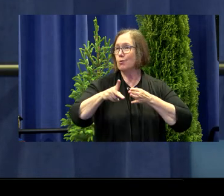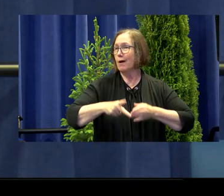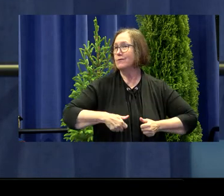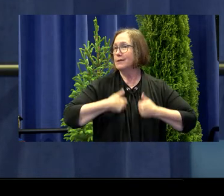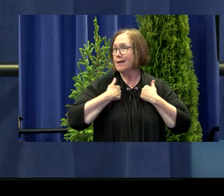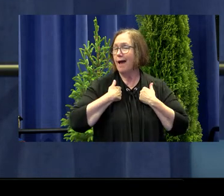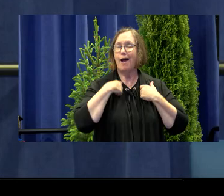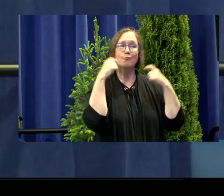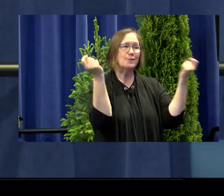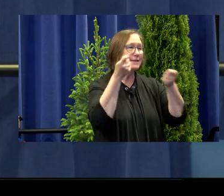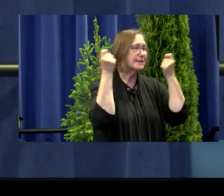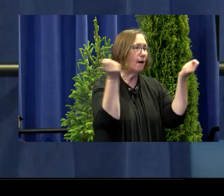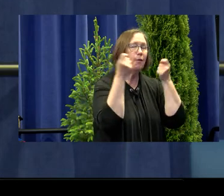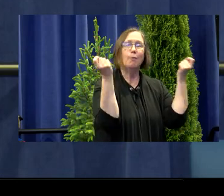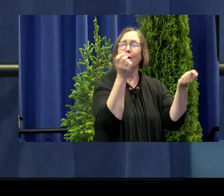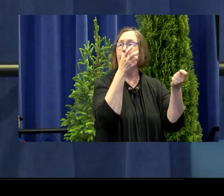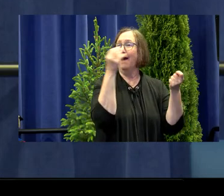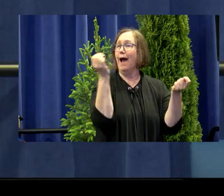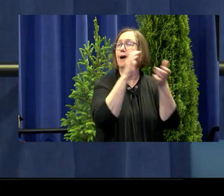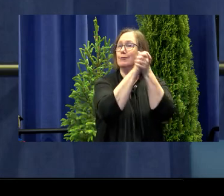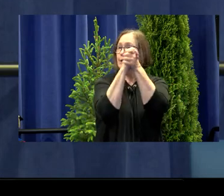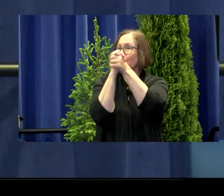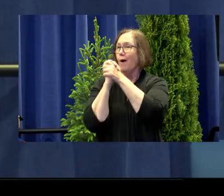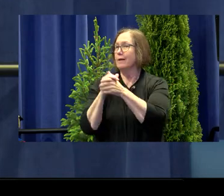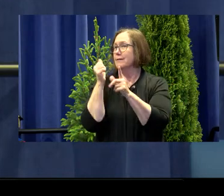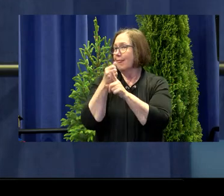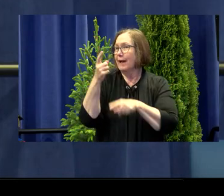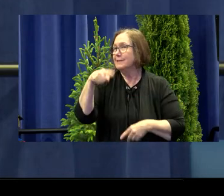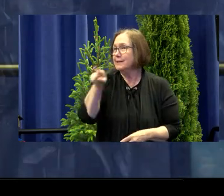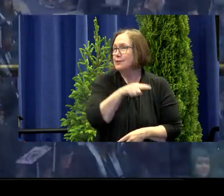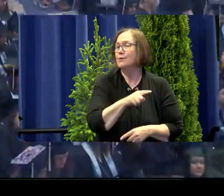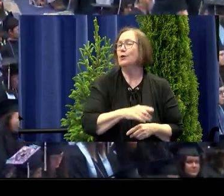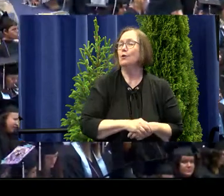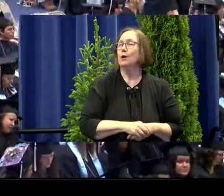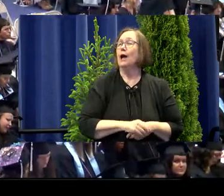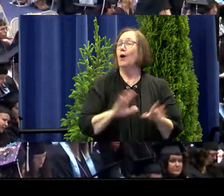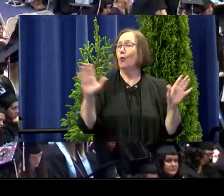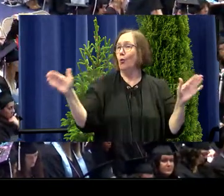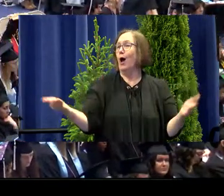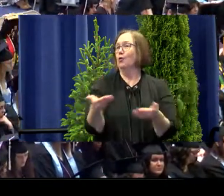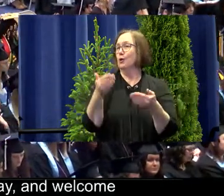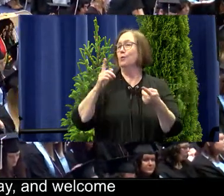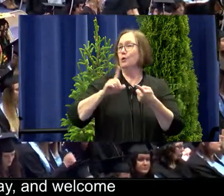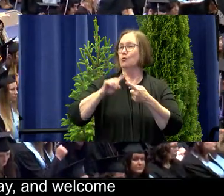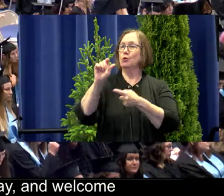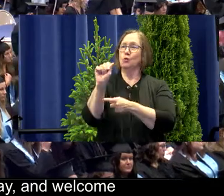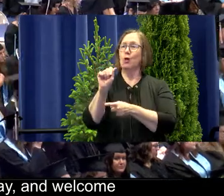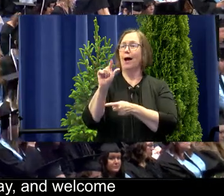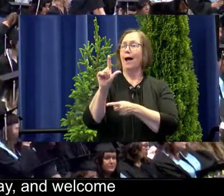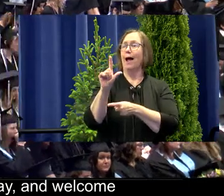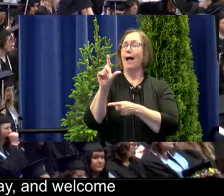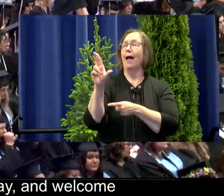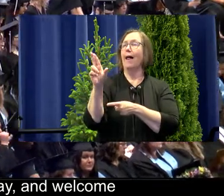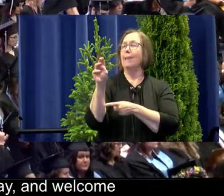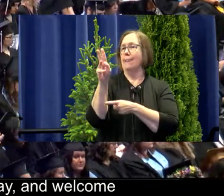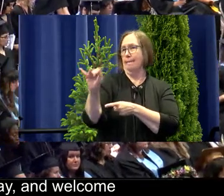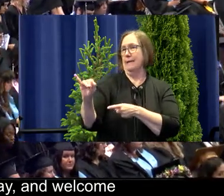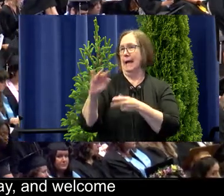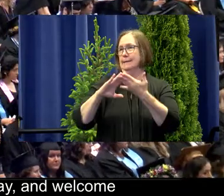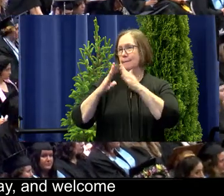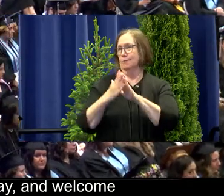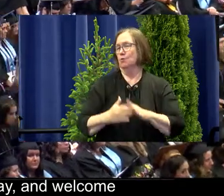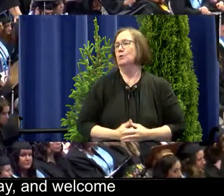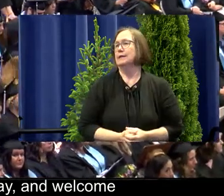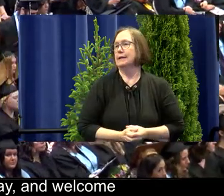celebrate and congratulate each of you today and welcome you as an alum of Western Washington University.